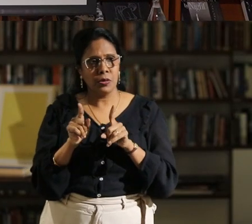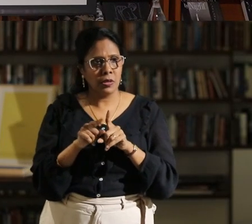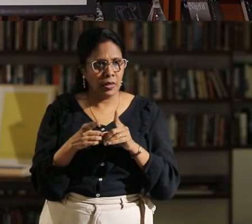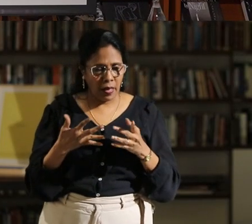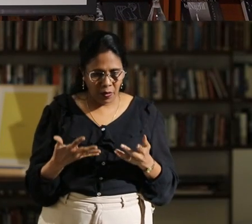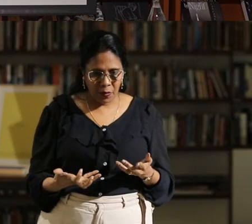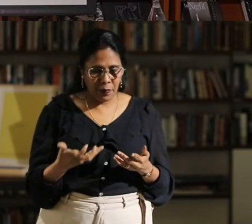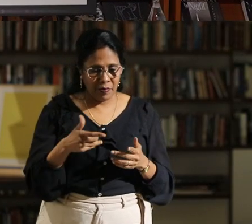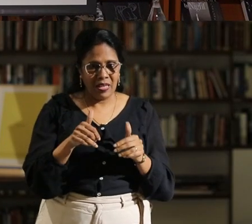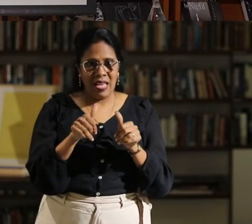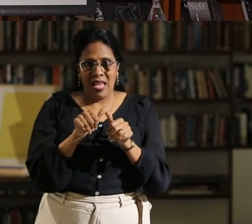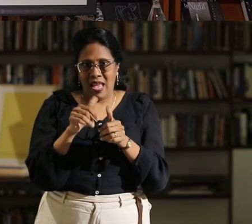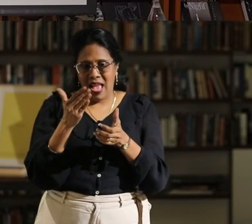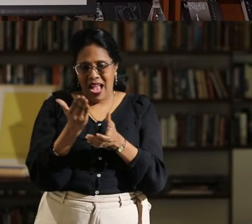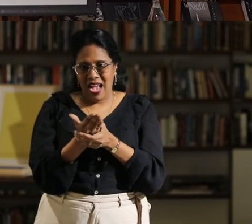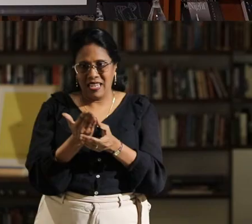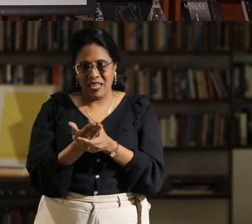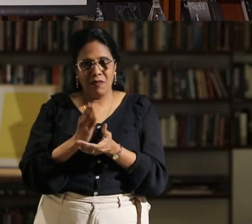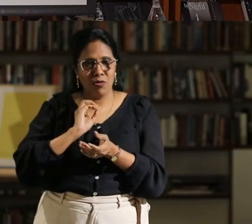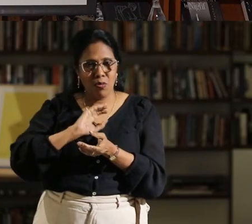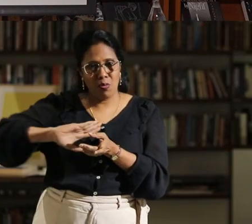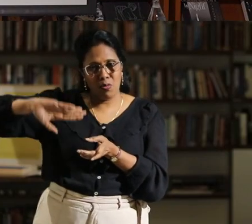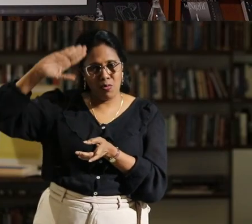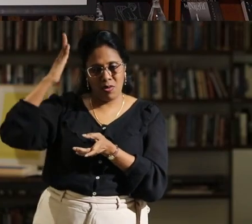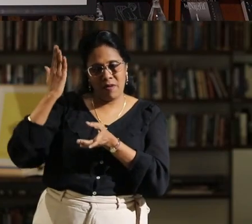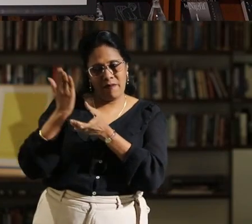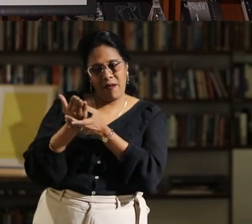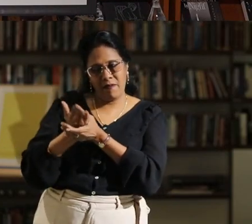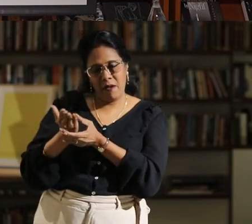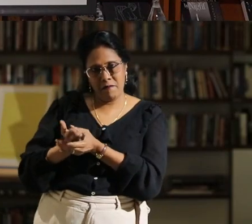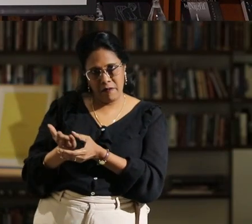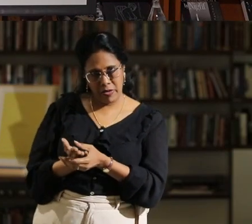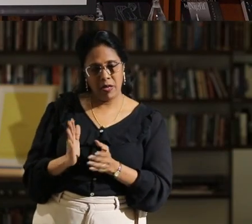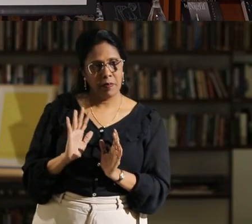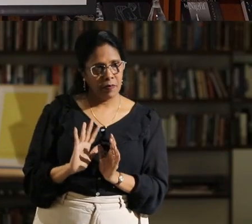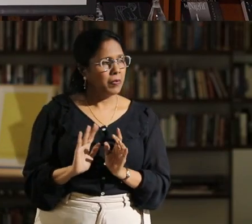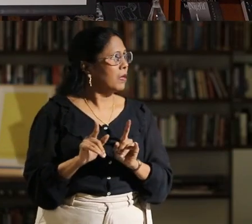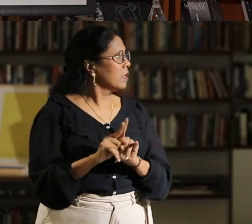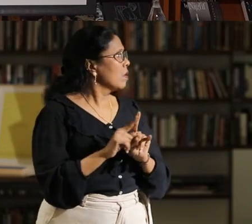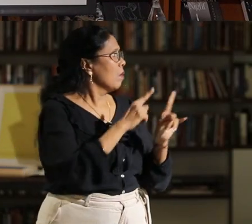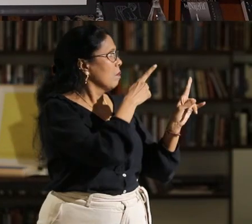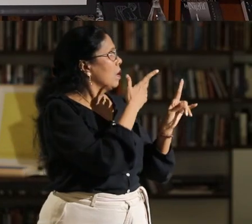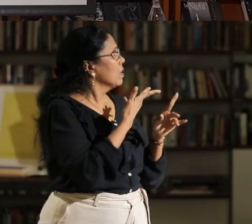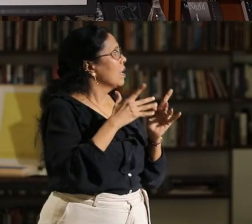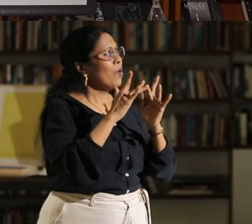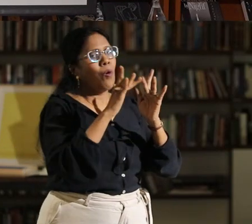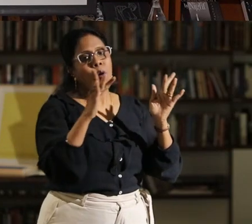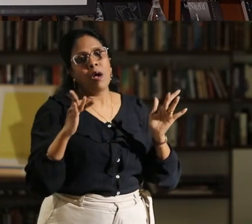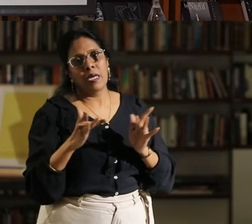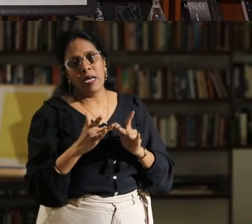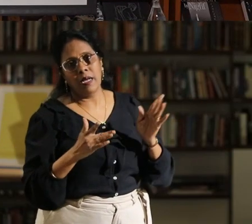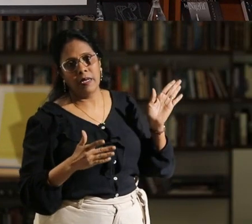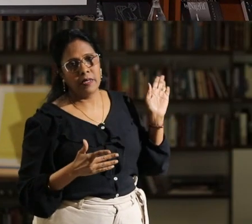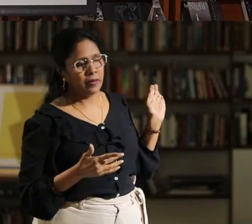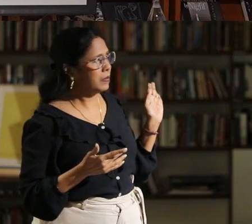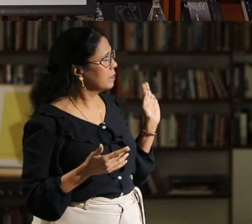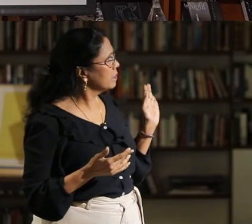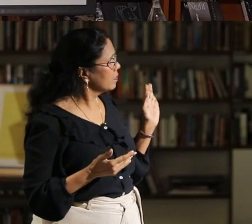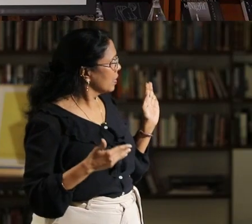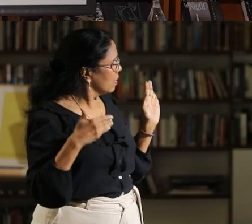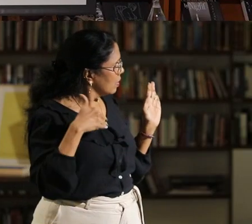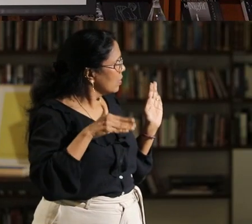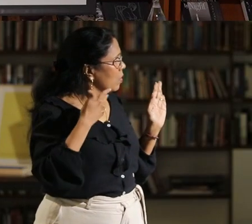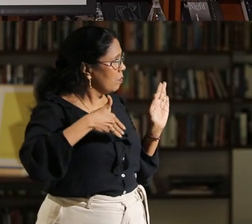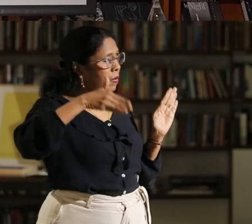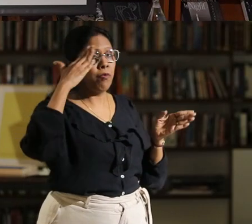how describing the archives in ways that go beyond the web online archive. This is